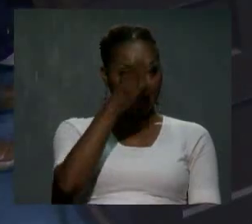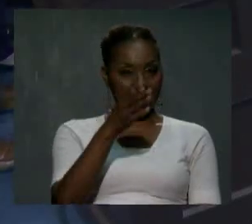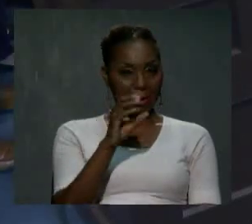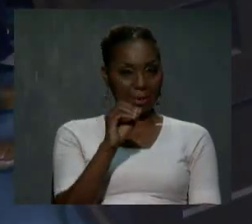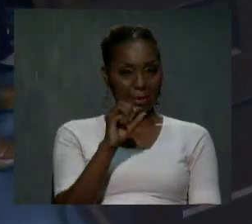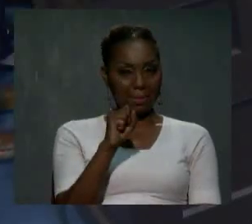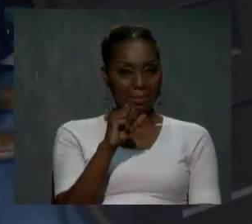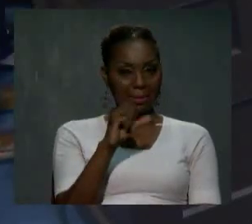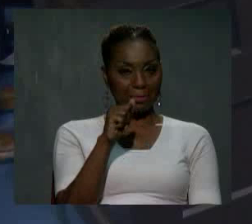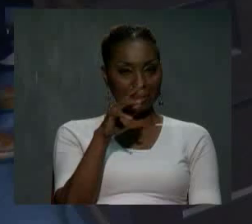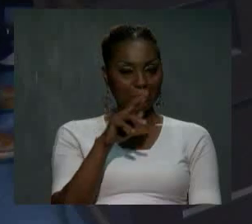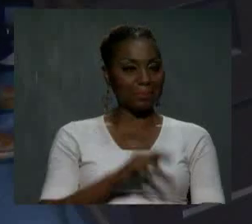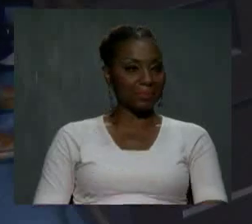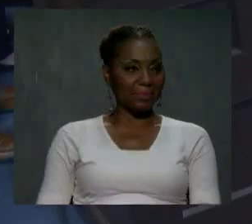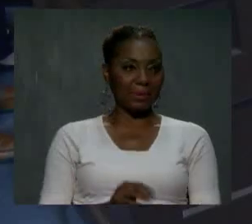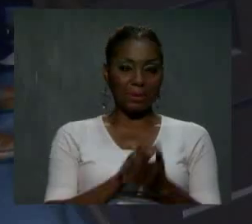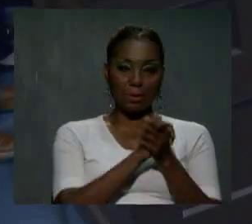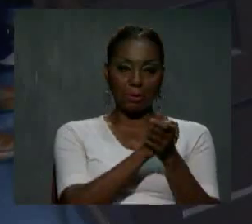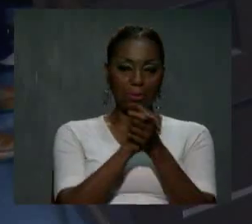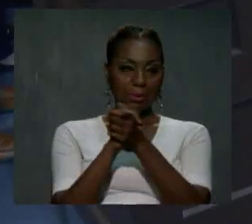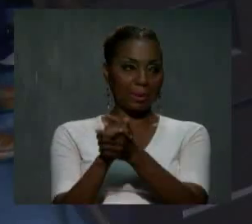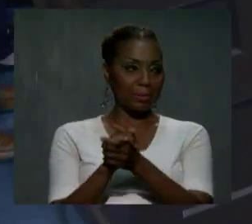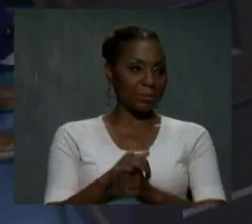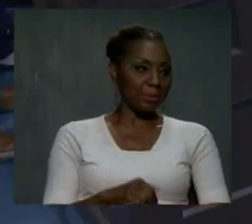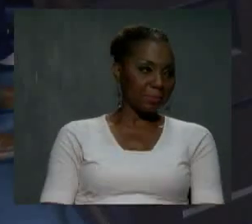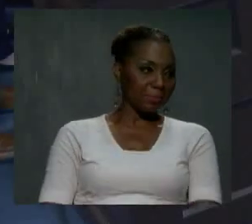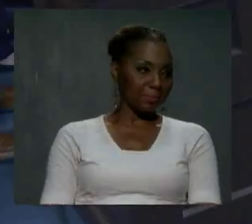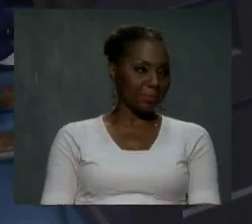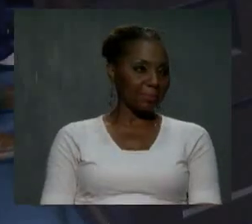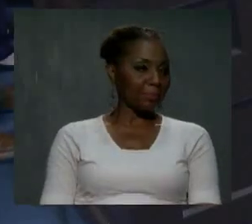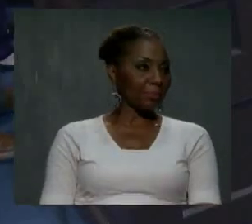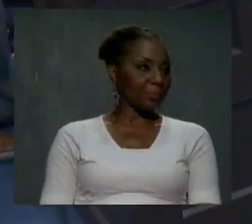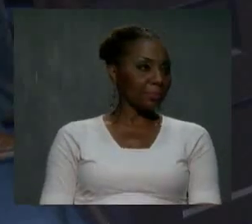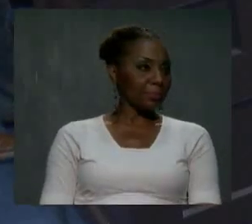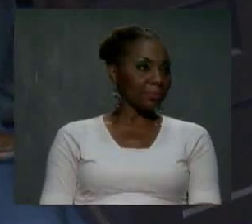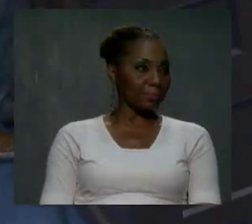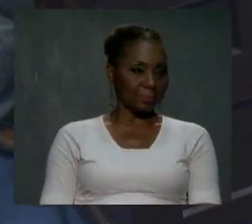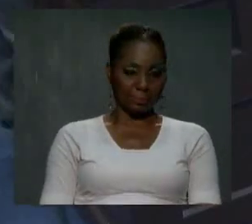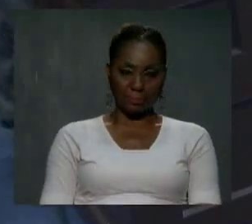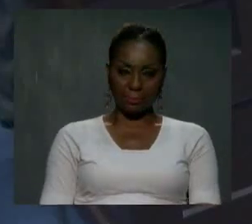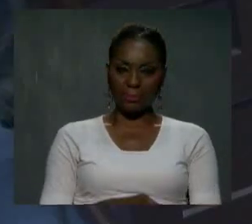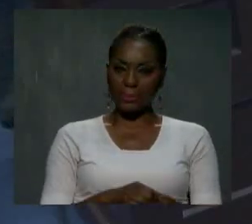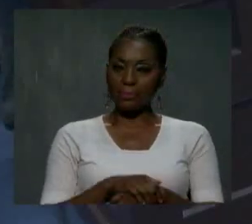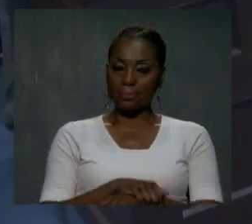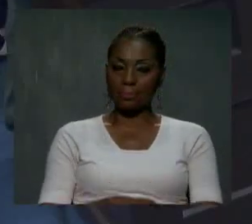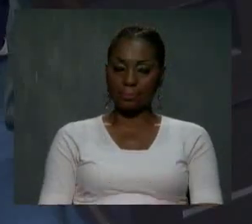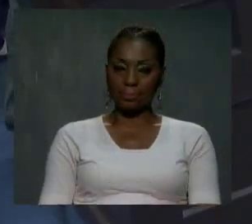This is Mr. Poore. Congratulations, Oscar. So you present the bag and I'll present the medallion. Okay.